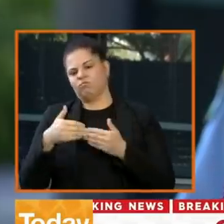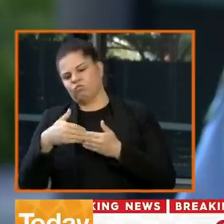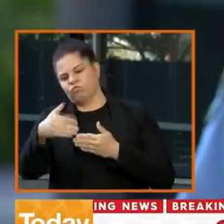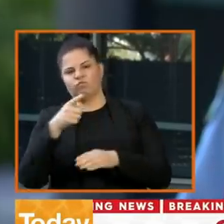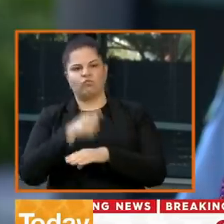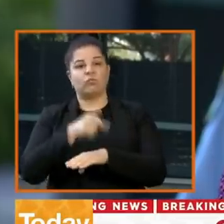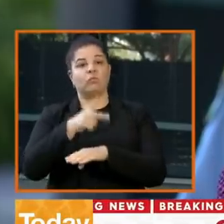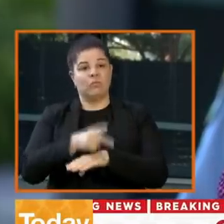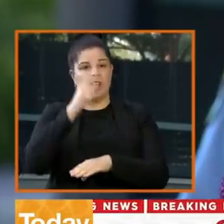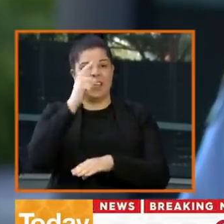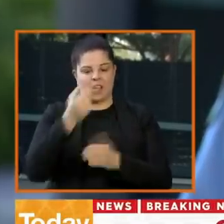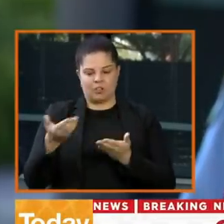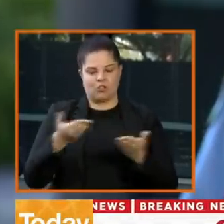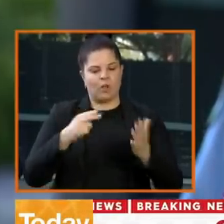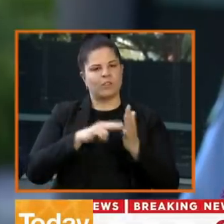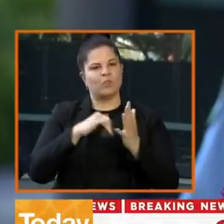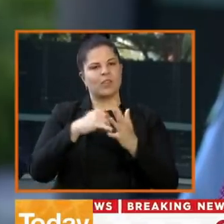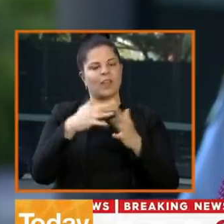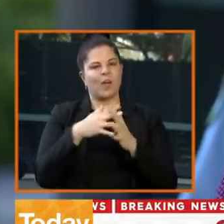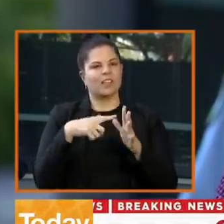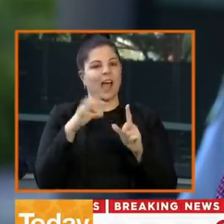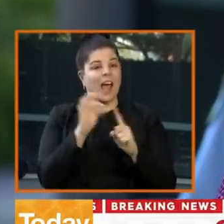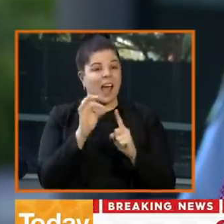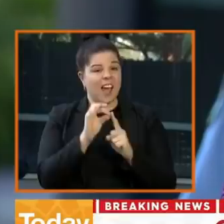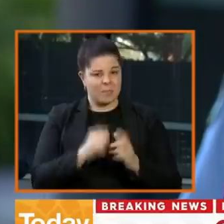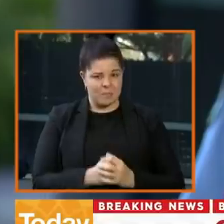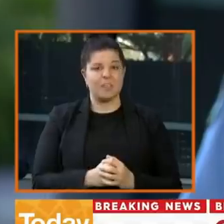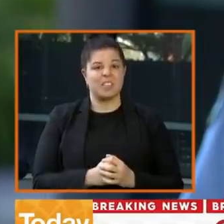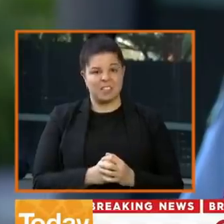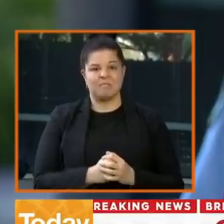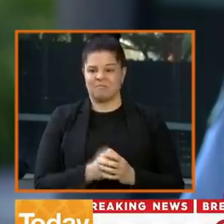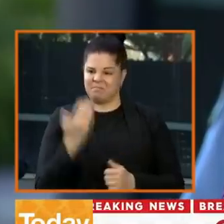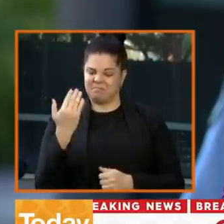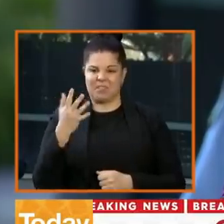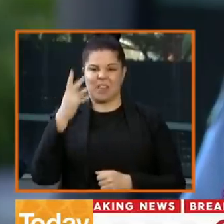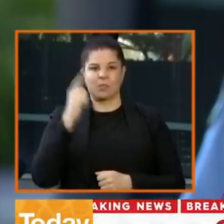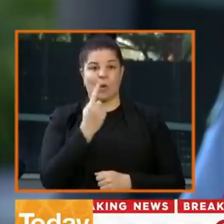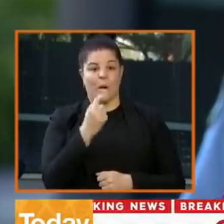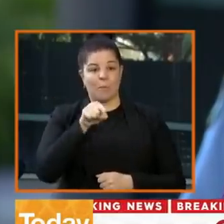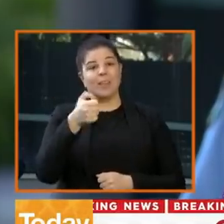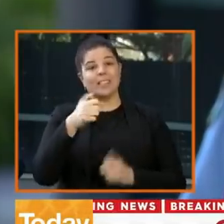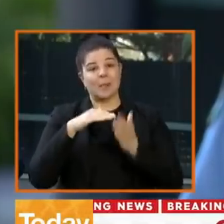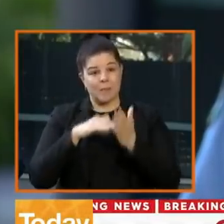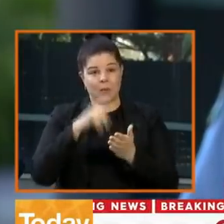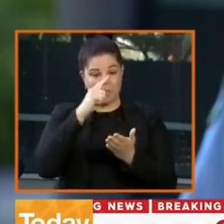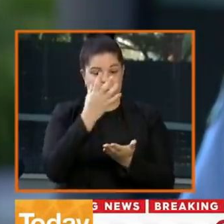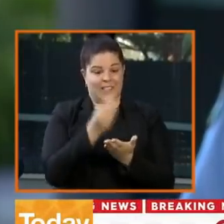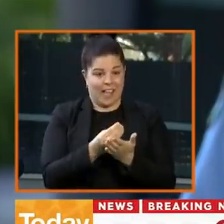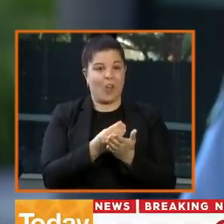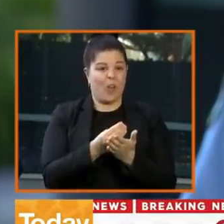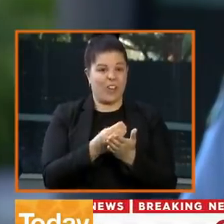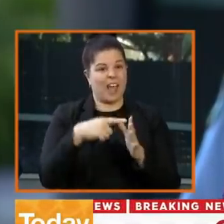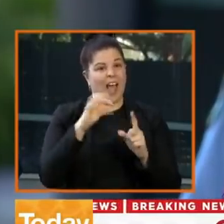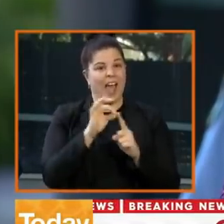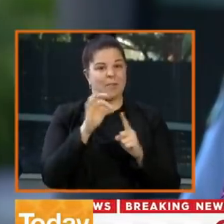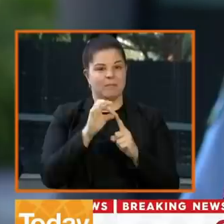Wales app. So last week I reported we had 1.6 people who downloaded the Service New South Wales app. This week it's 1.7 million people,